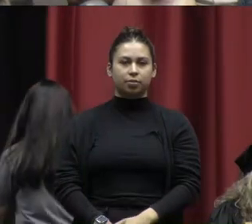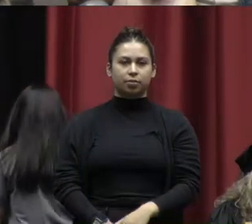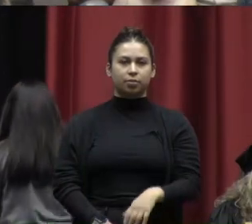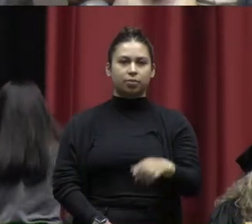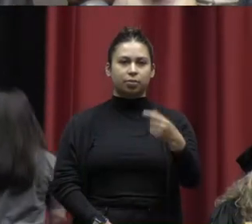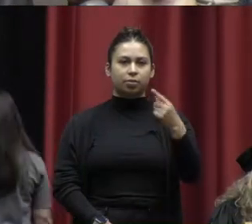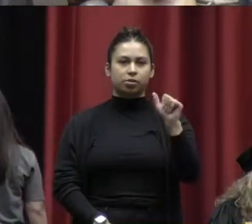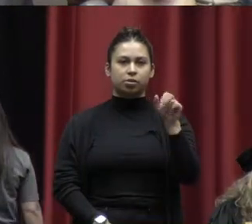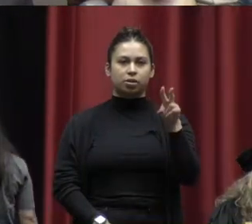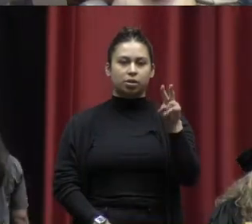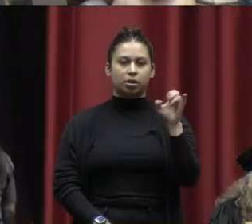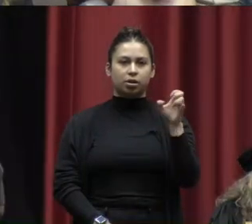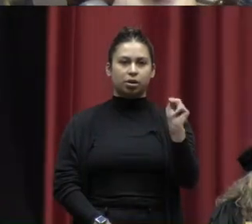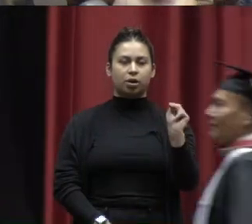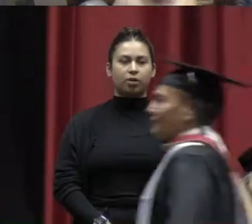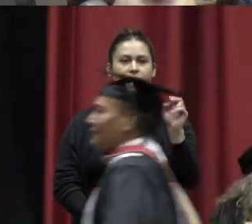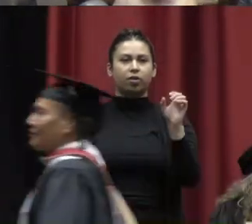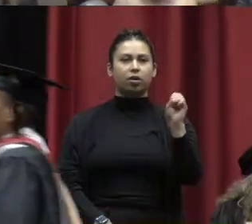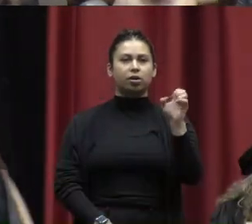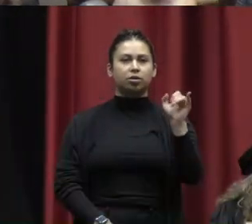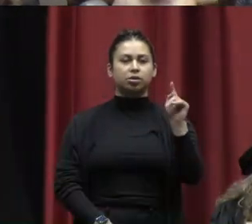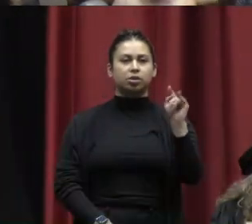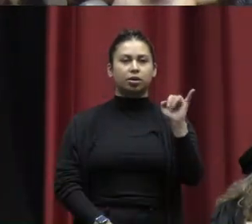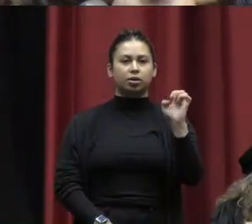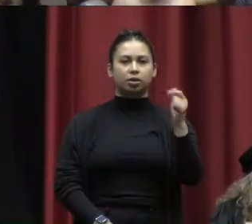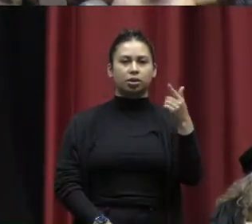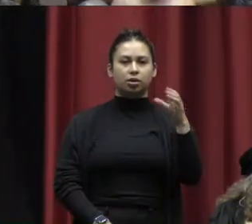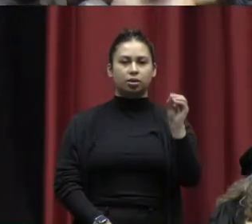Gavin Santiago.